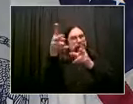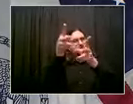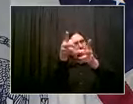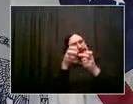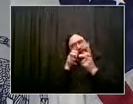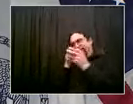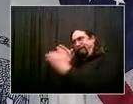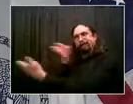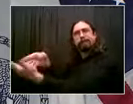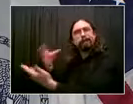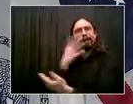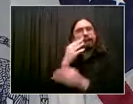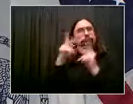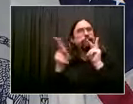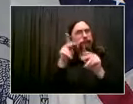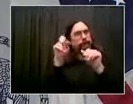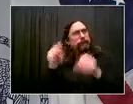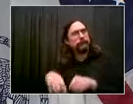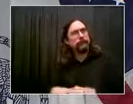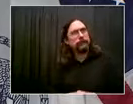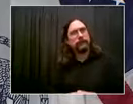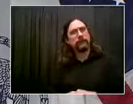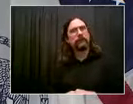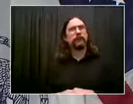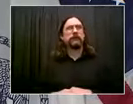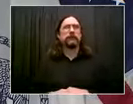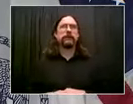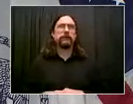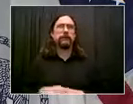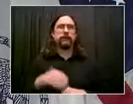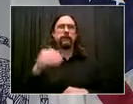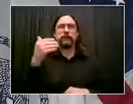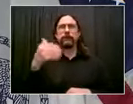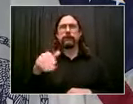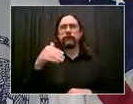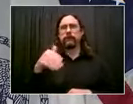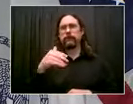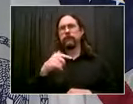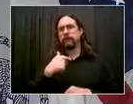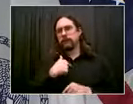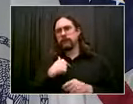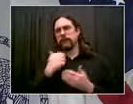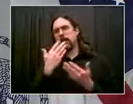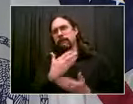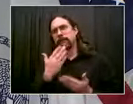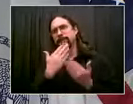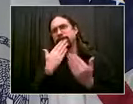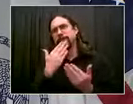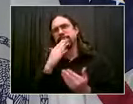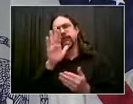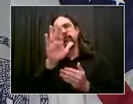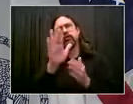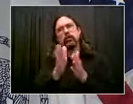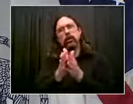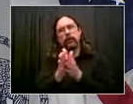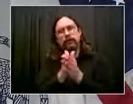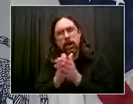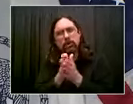talked a lot, and I think this is a parallel example that will allow me to answer your question properly. Talked a lot